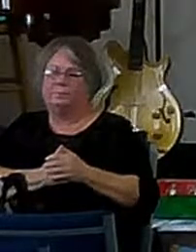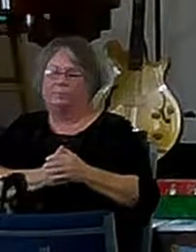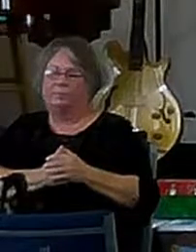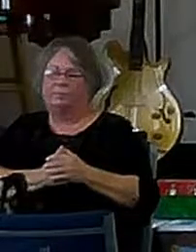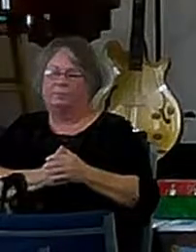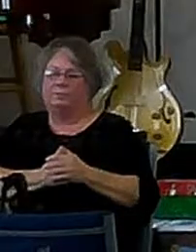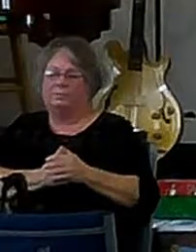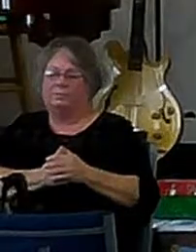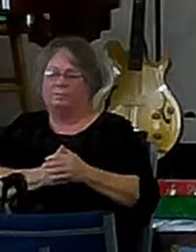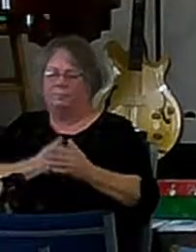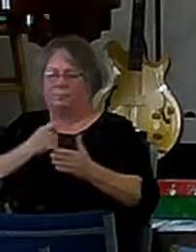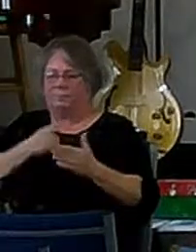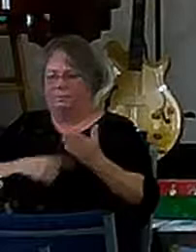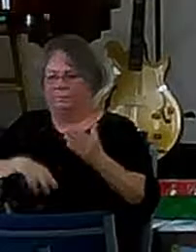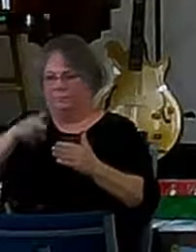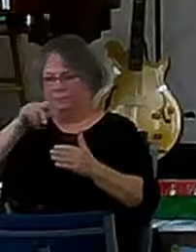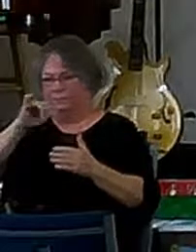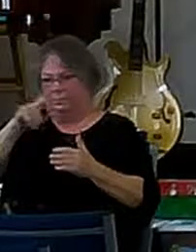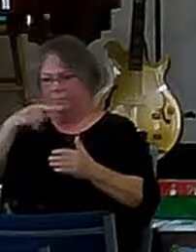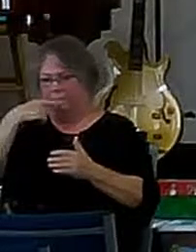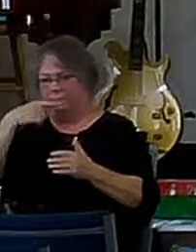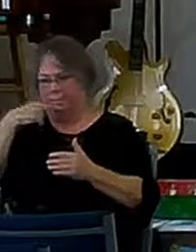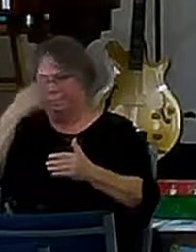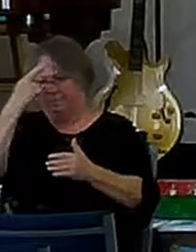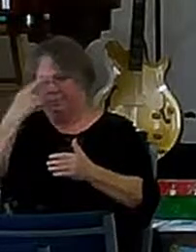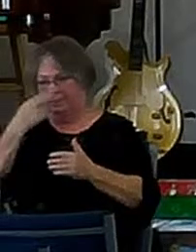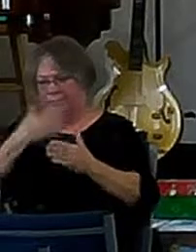So what argument does Paul make?